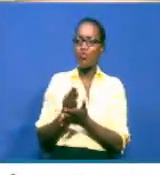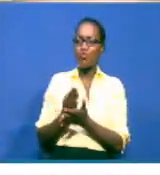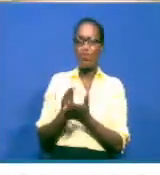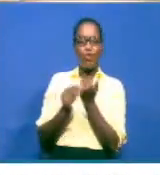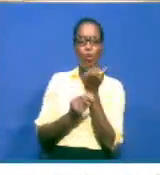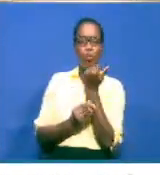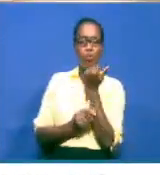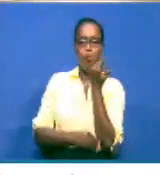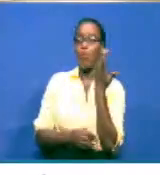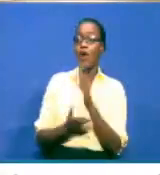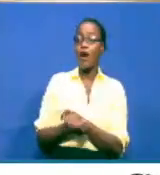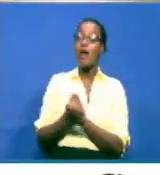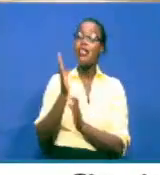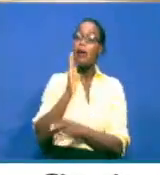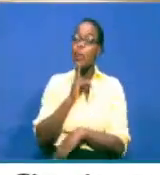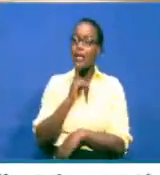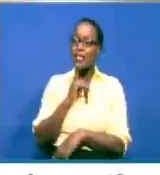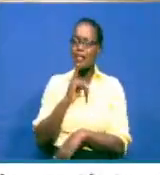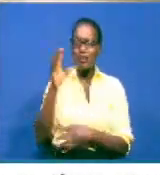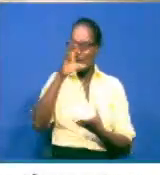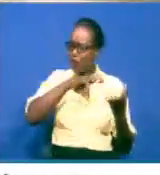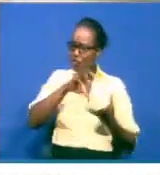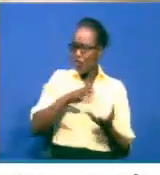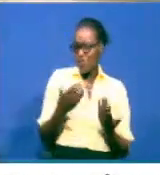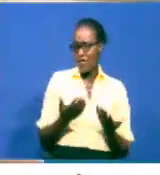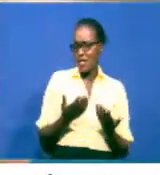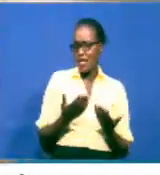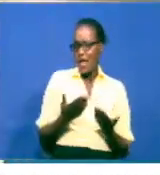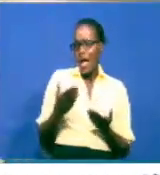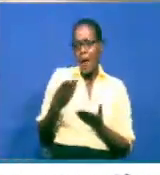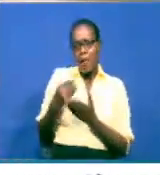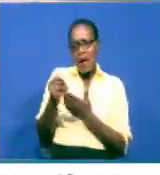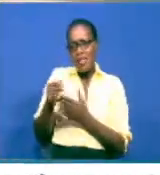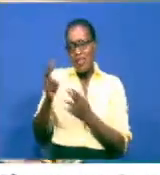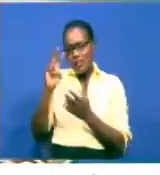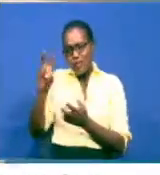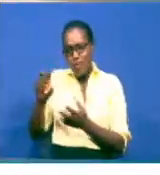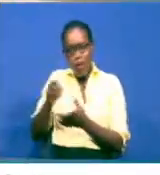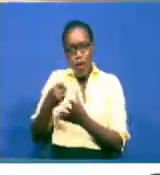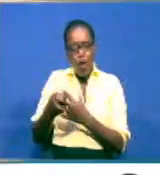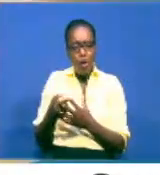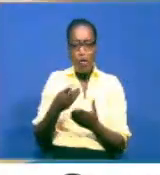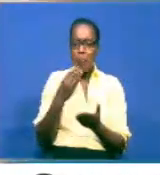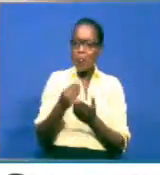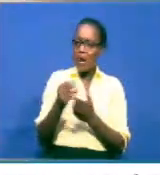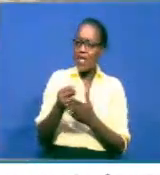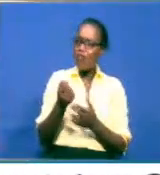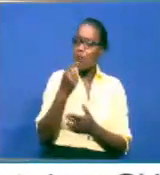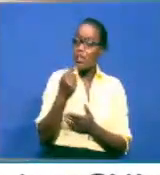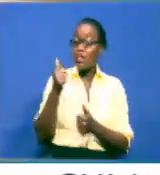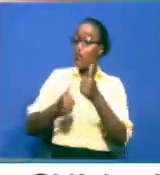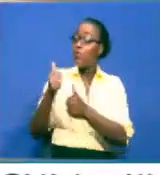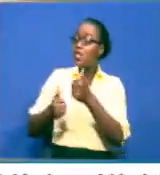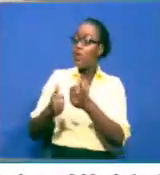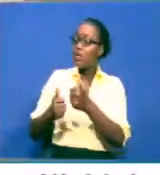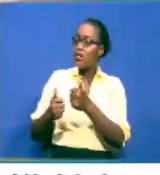find that parents are really confused. Do they look for money for food? Do they look for money for medicine? So I want to say that even